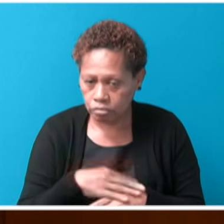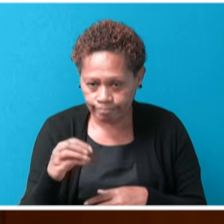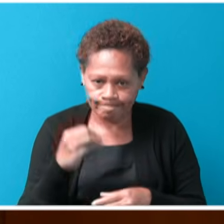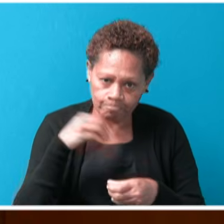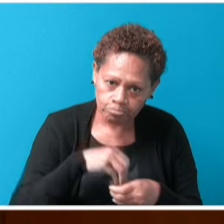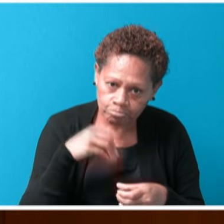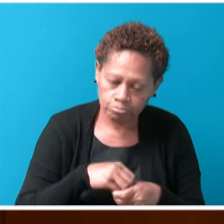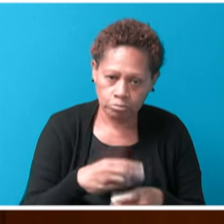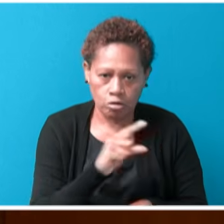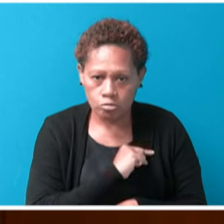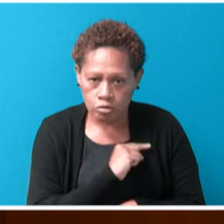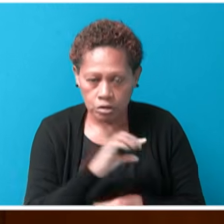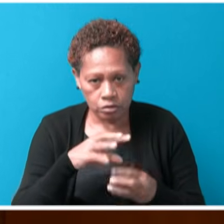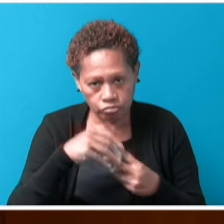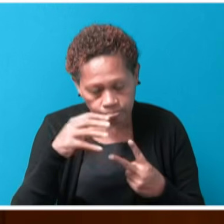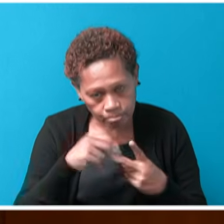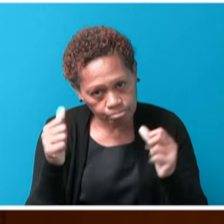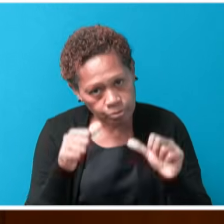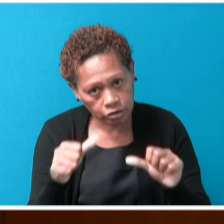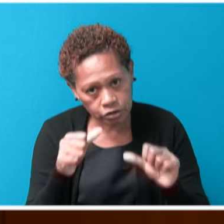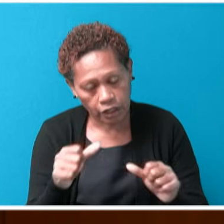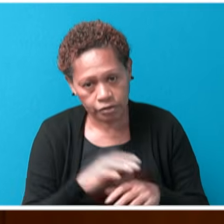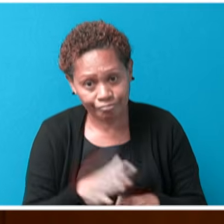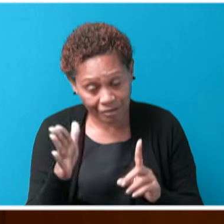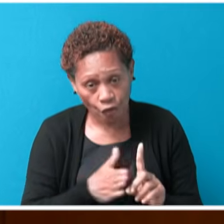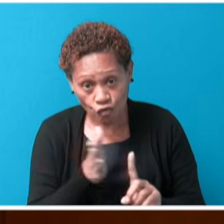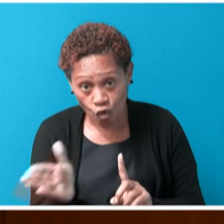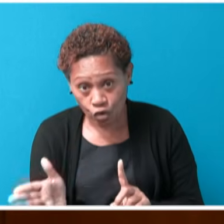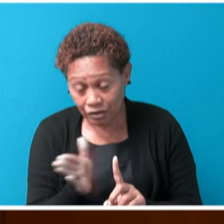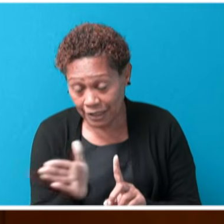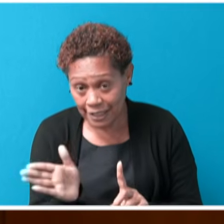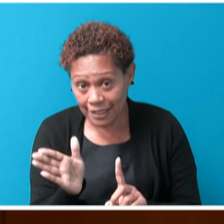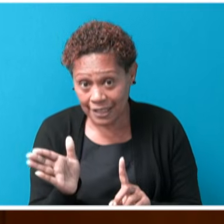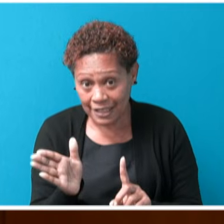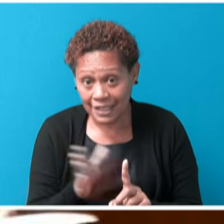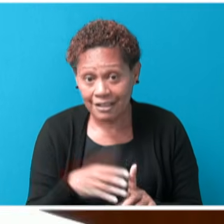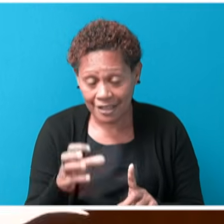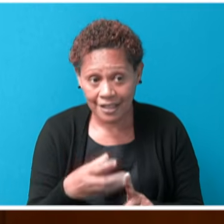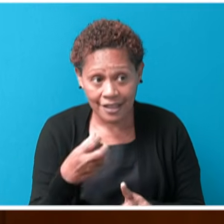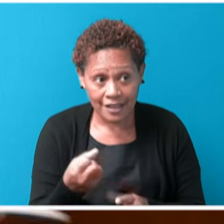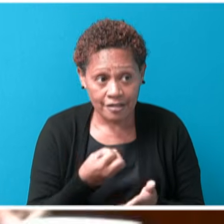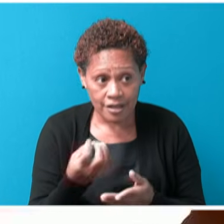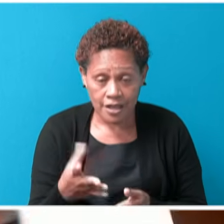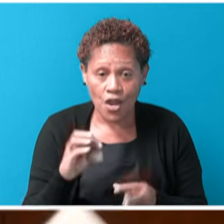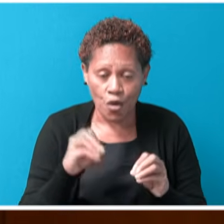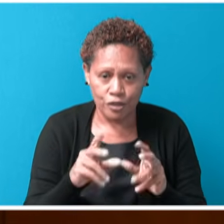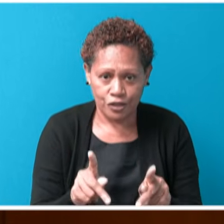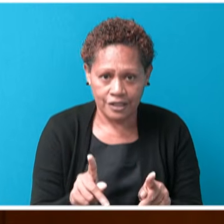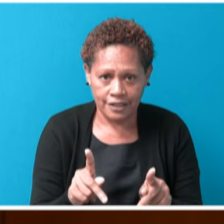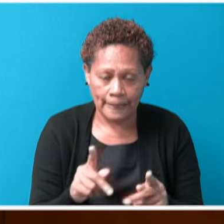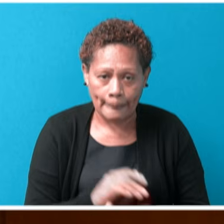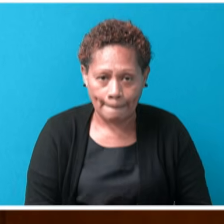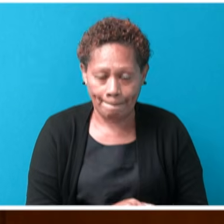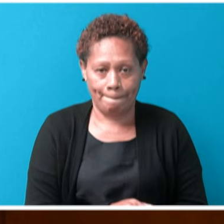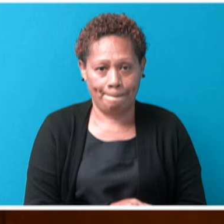policy choices that protect diversity, promote fairness, and expand opportunities. As we